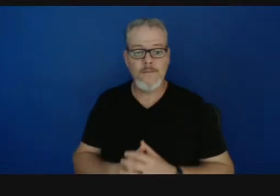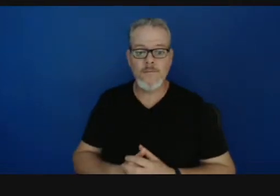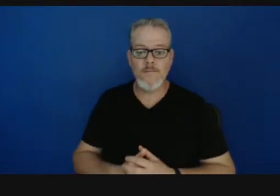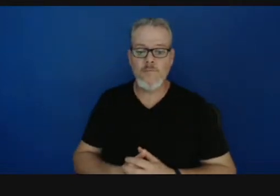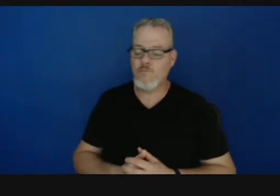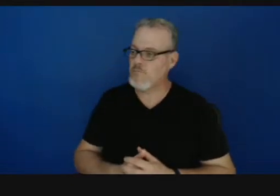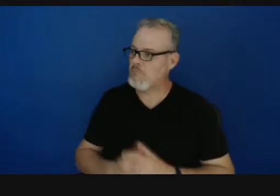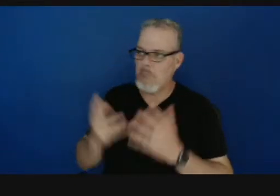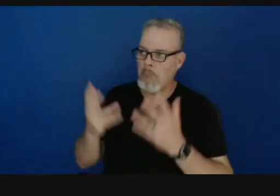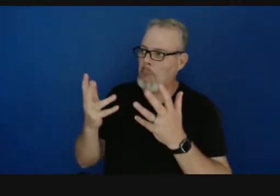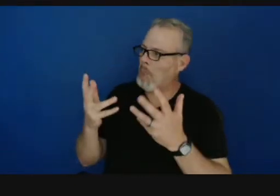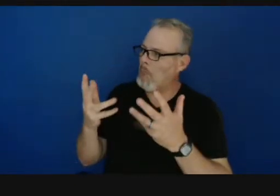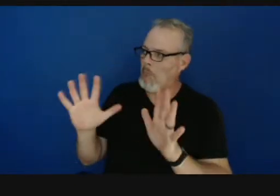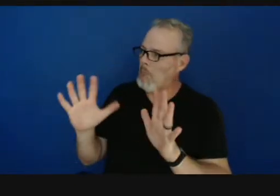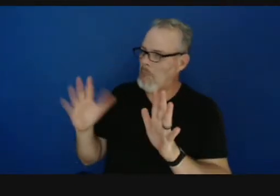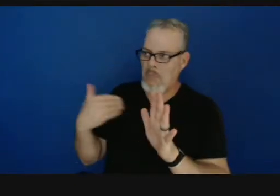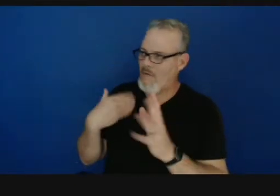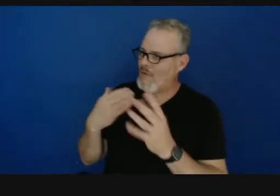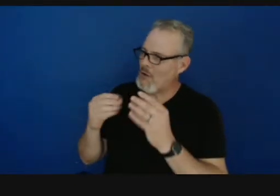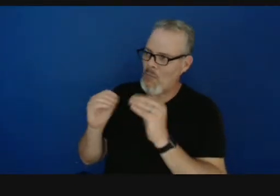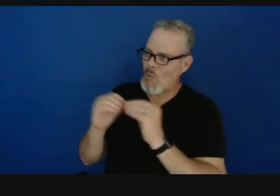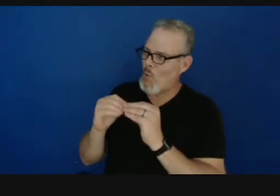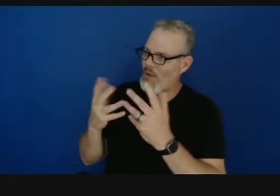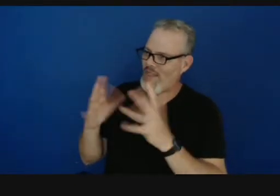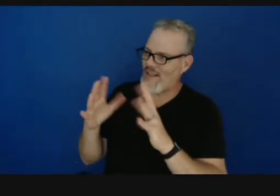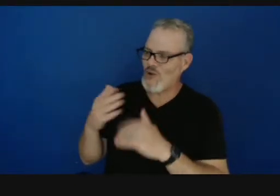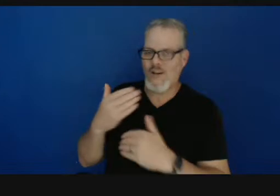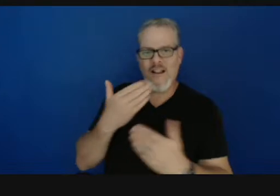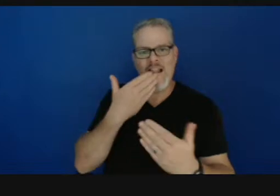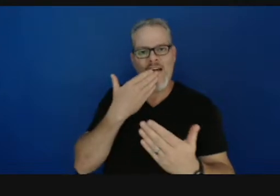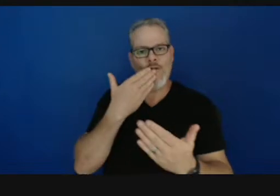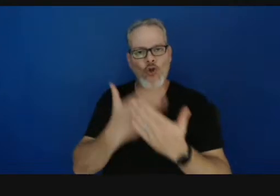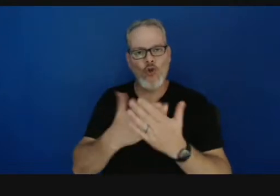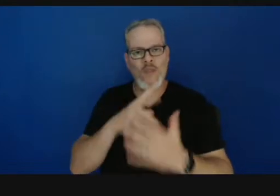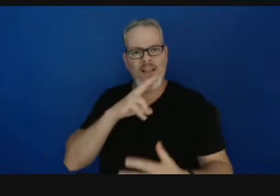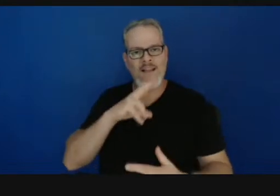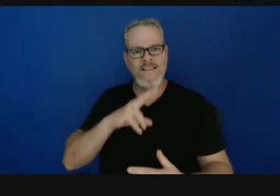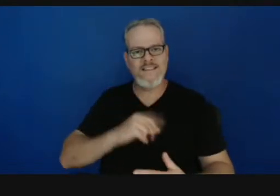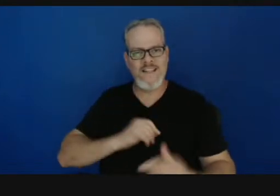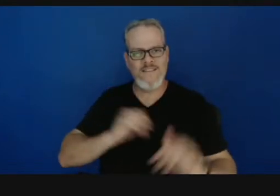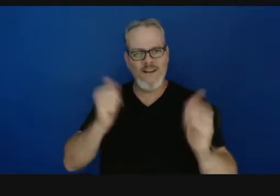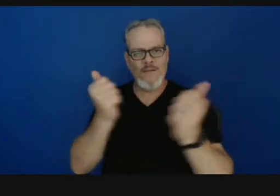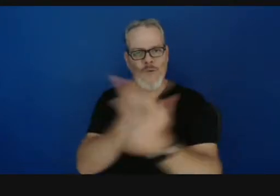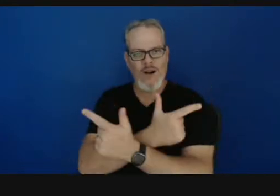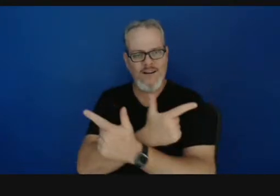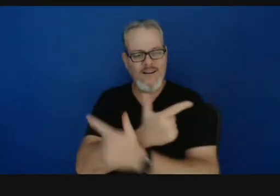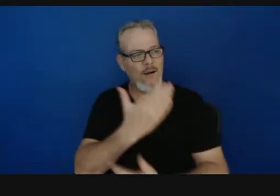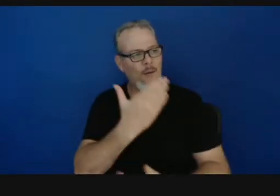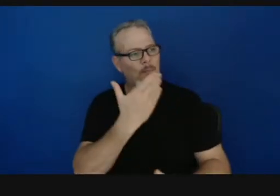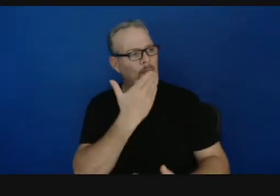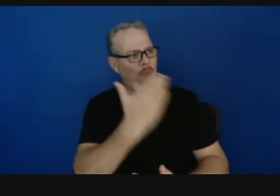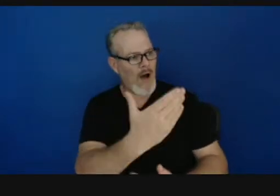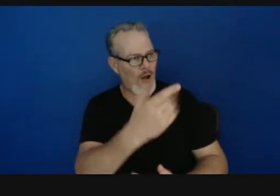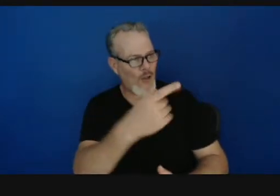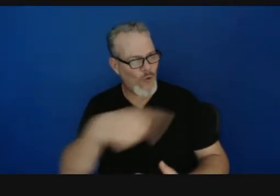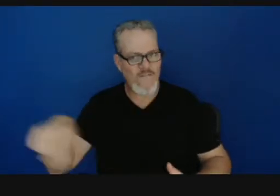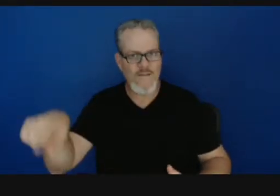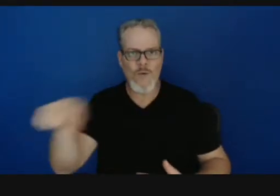That's it for me. Have a good Thanksgiving, everybody. Yeah, mahalo, everybody. Appreciate all of